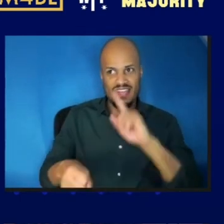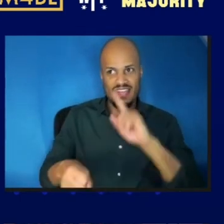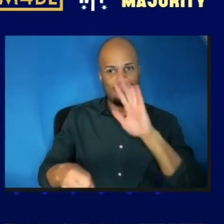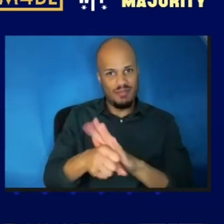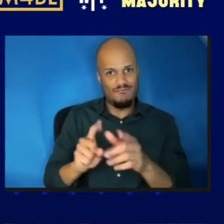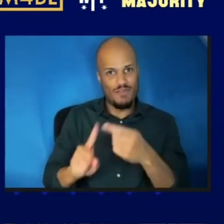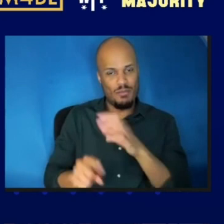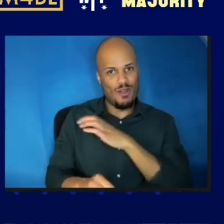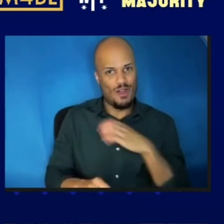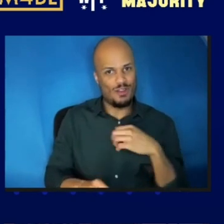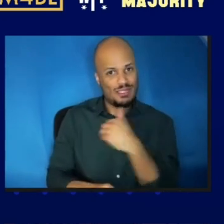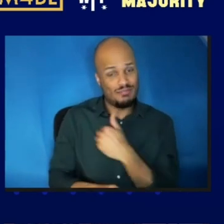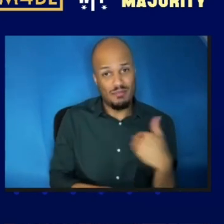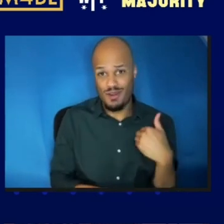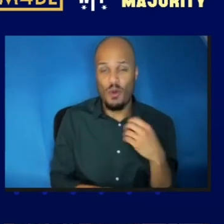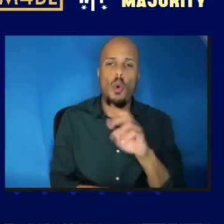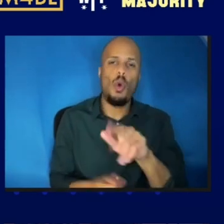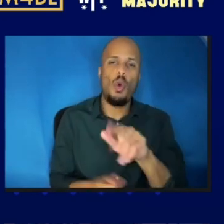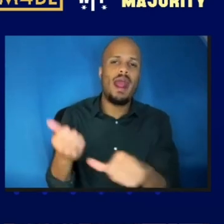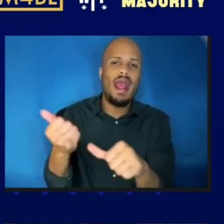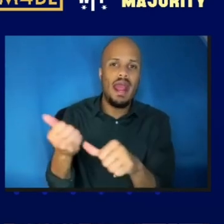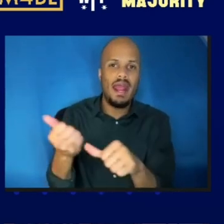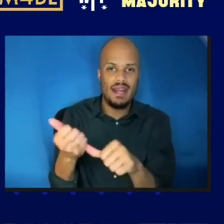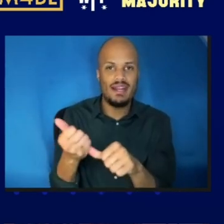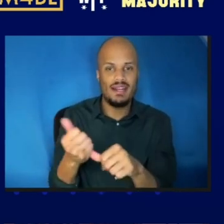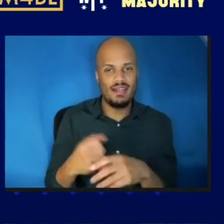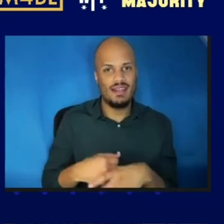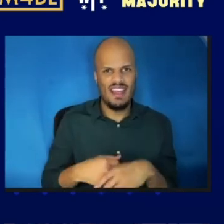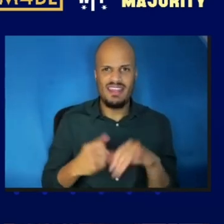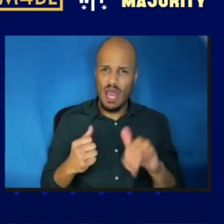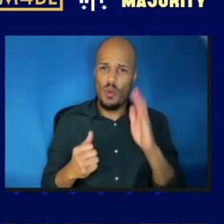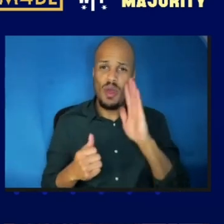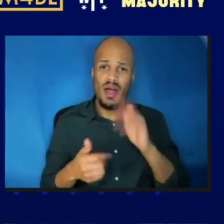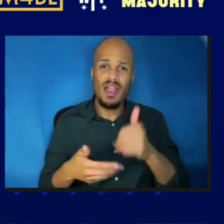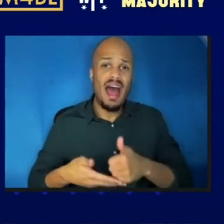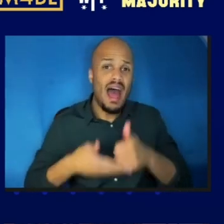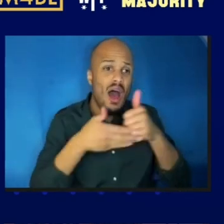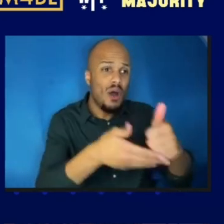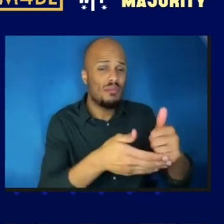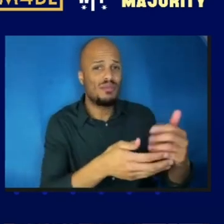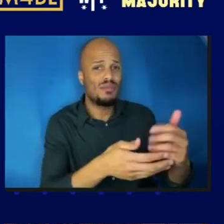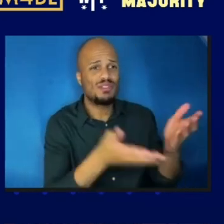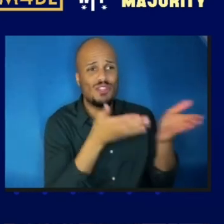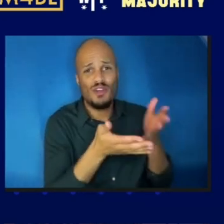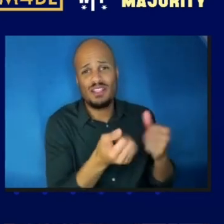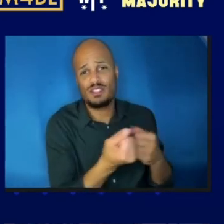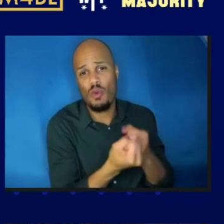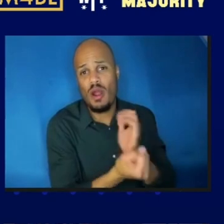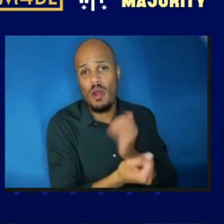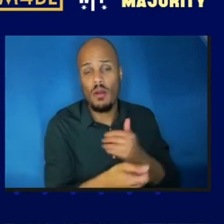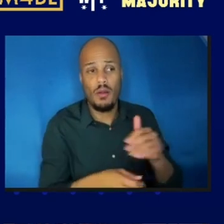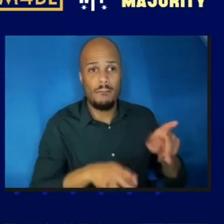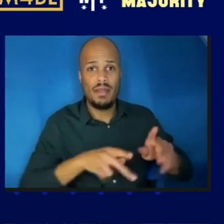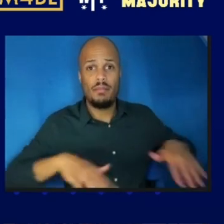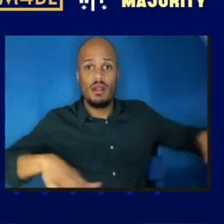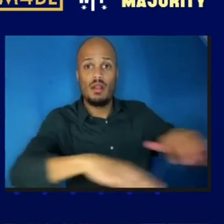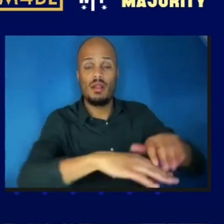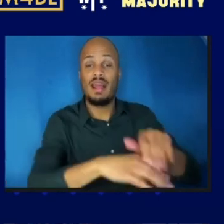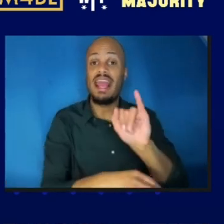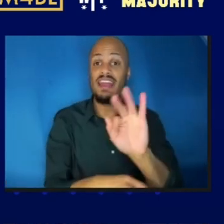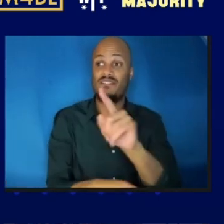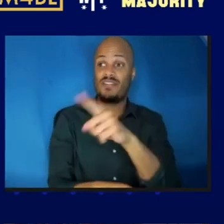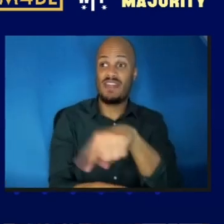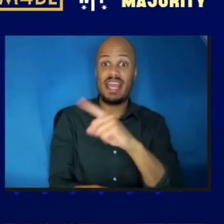Congress member or aide that actually delivers for our people. And if that happens, be sure to thank them,